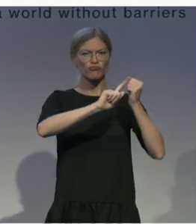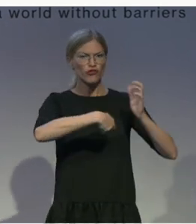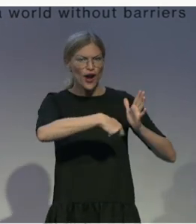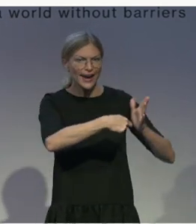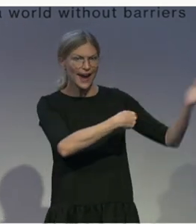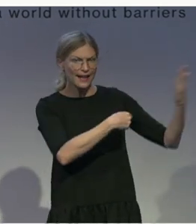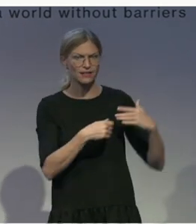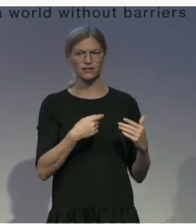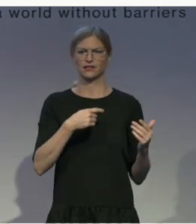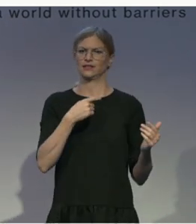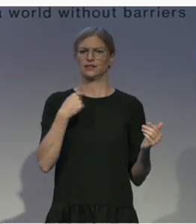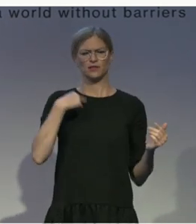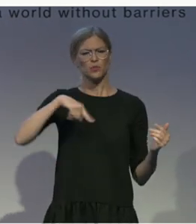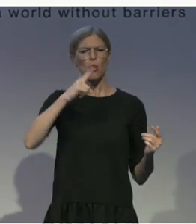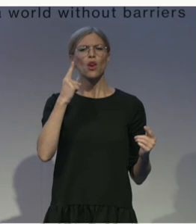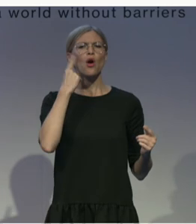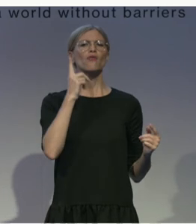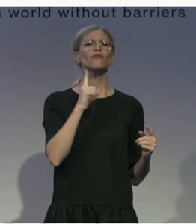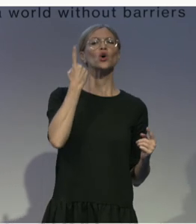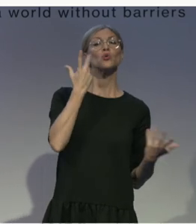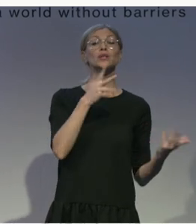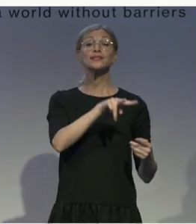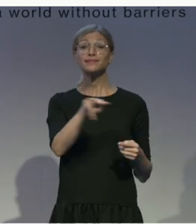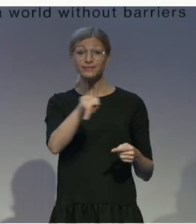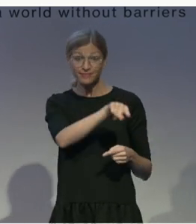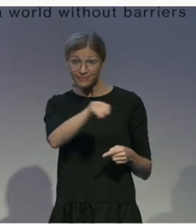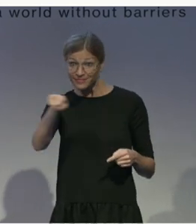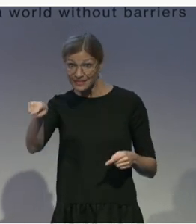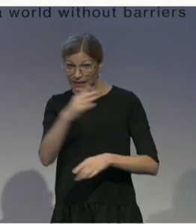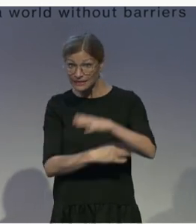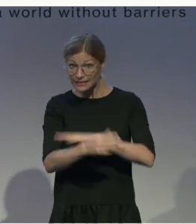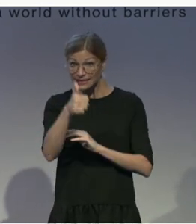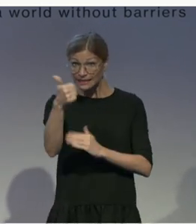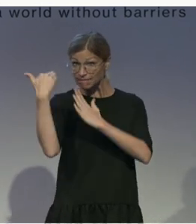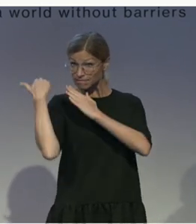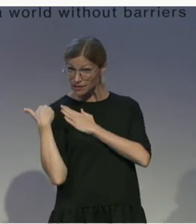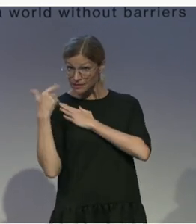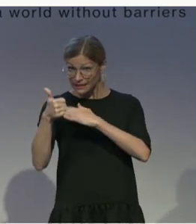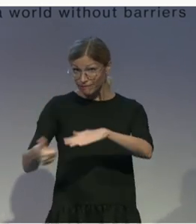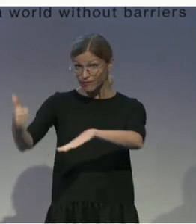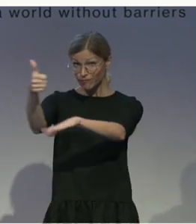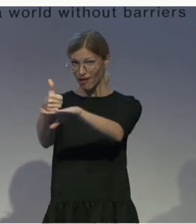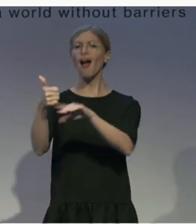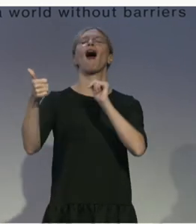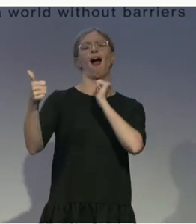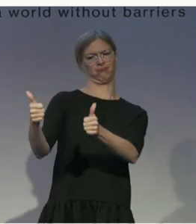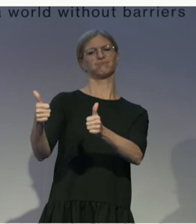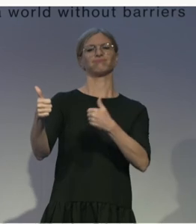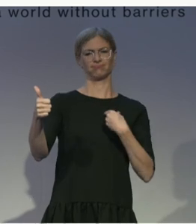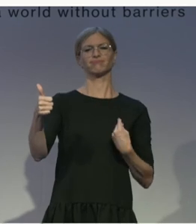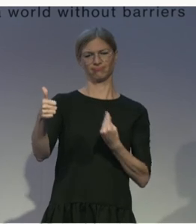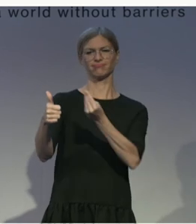are disabled people themselves running the show, at least, you know, in high